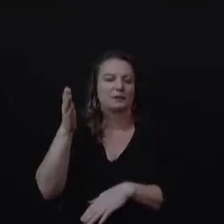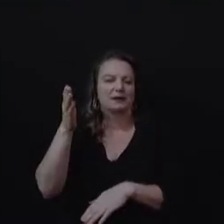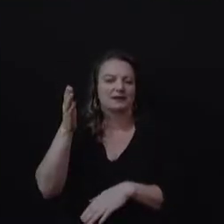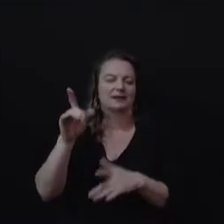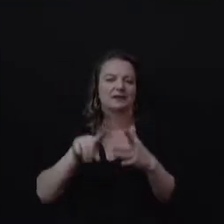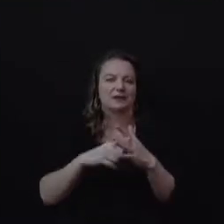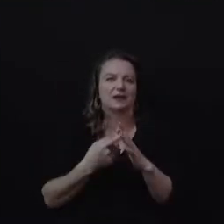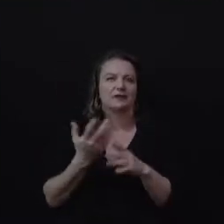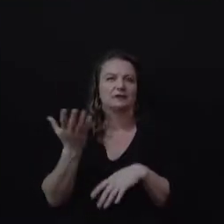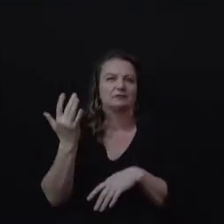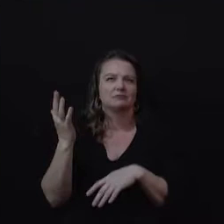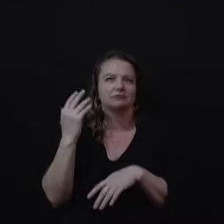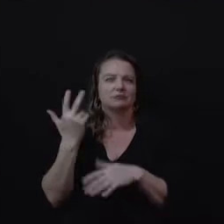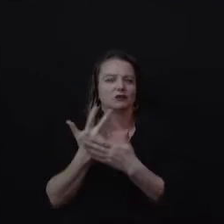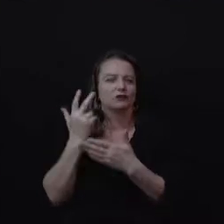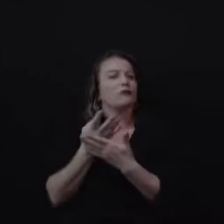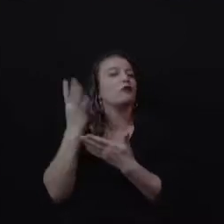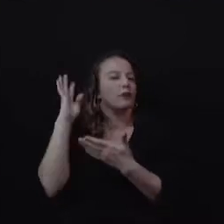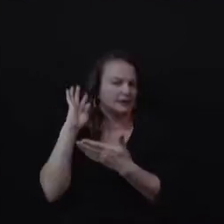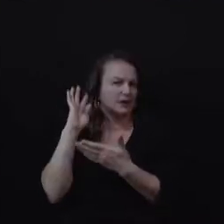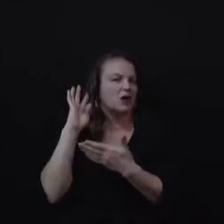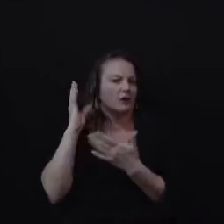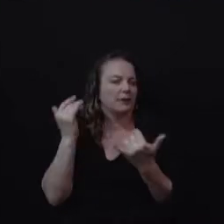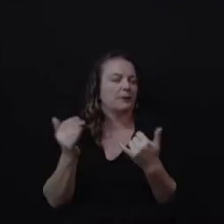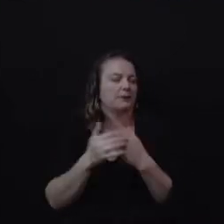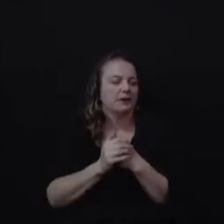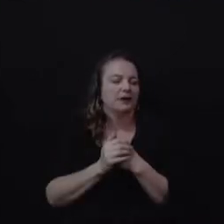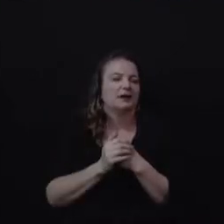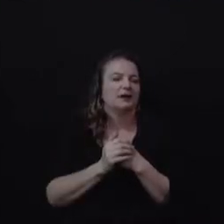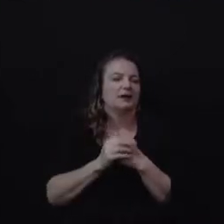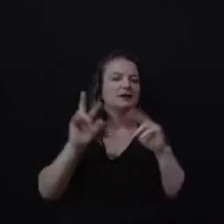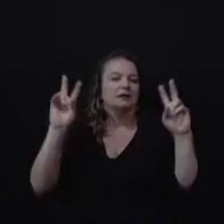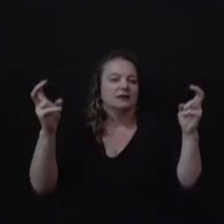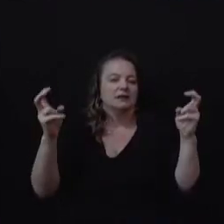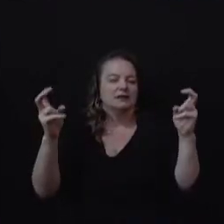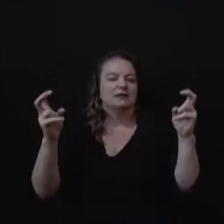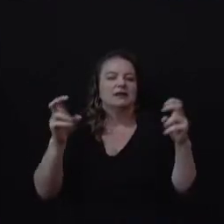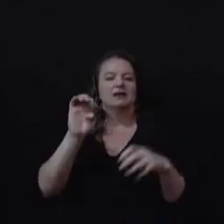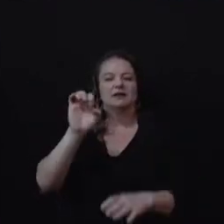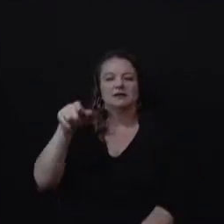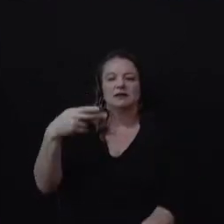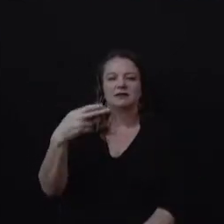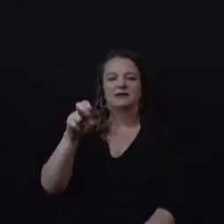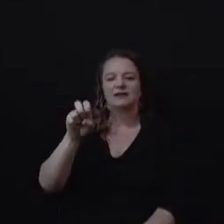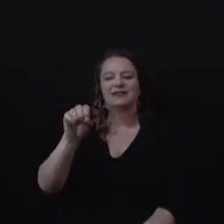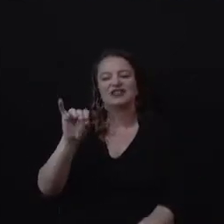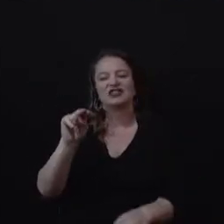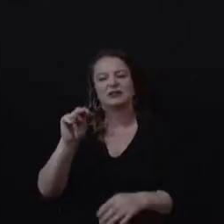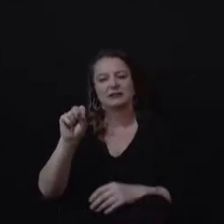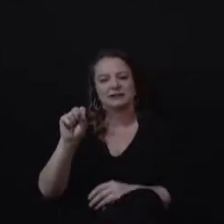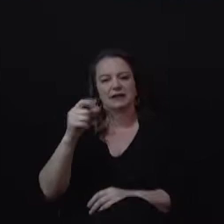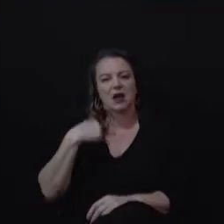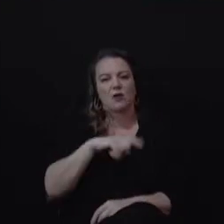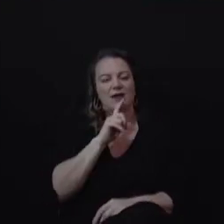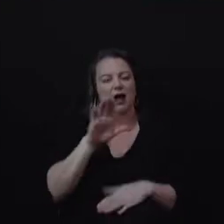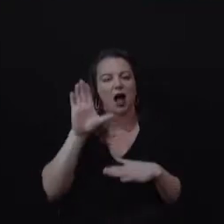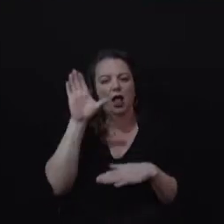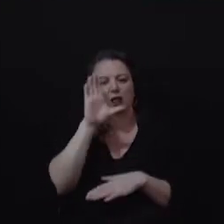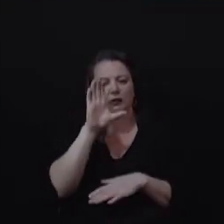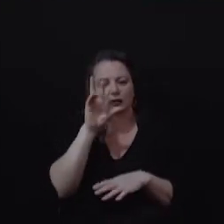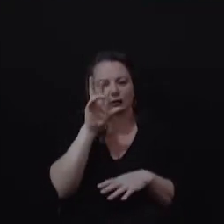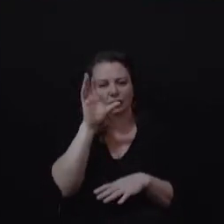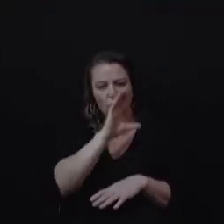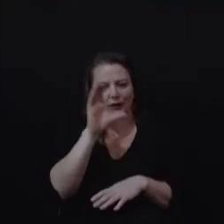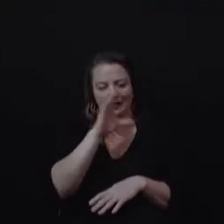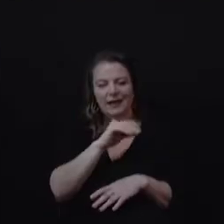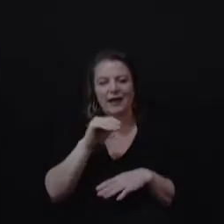started four weeks ago now, entitled Ephesians. We are looking and walking our way